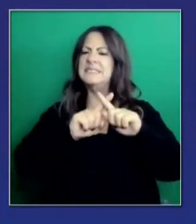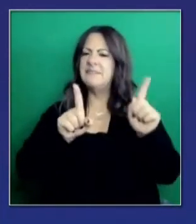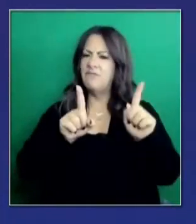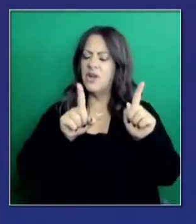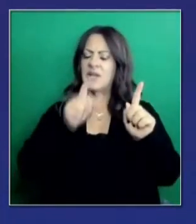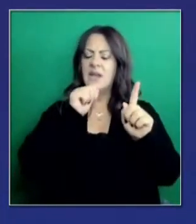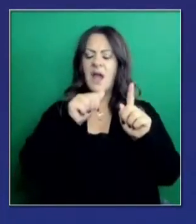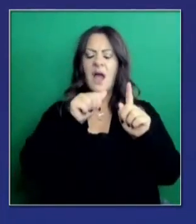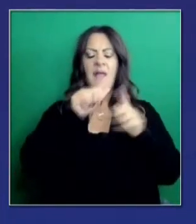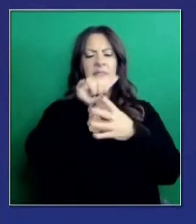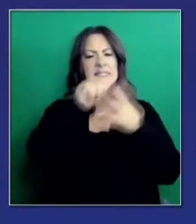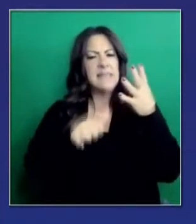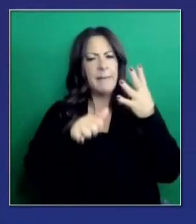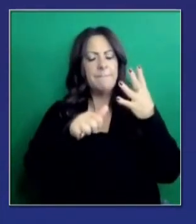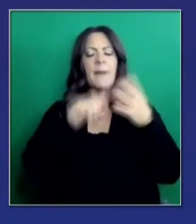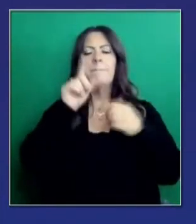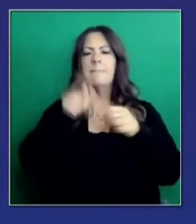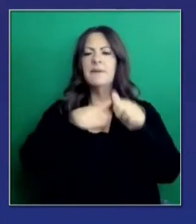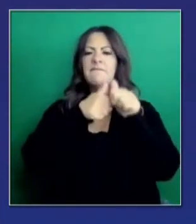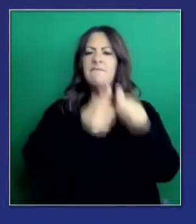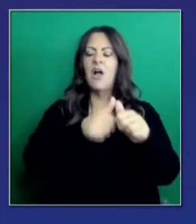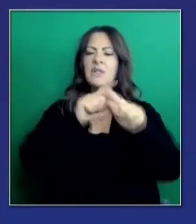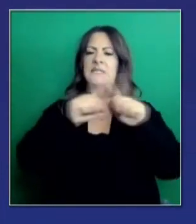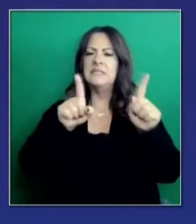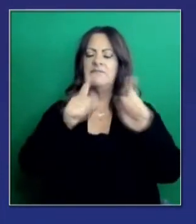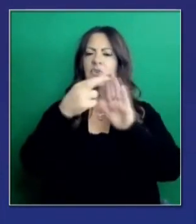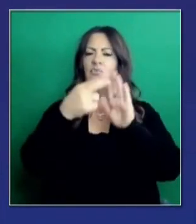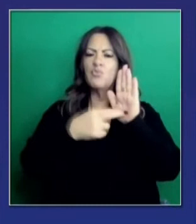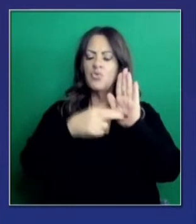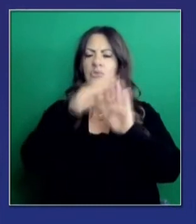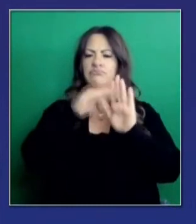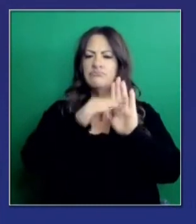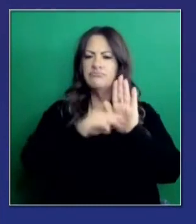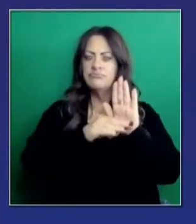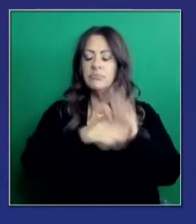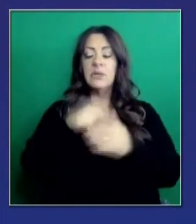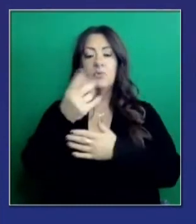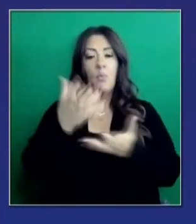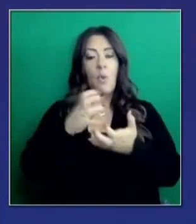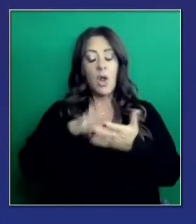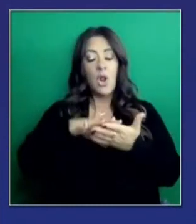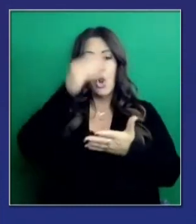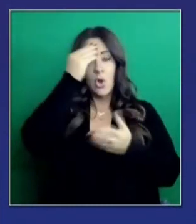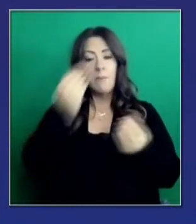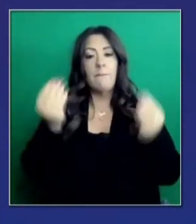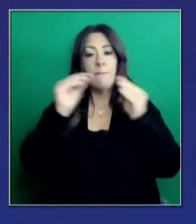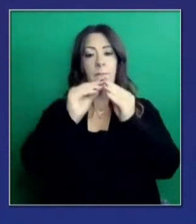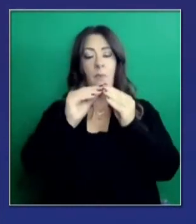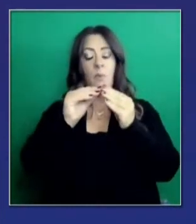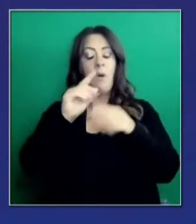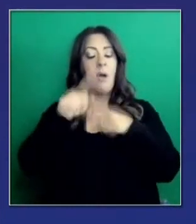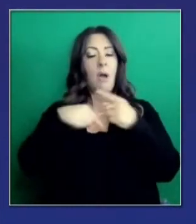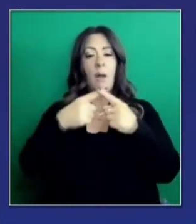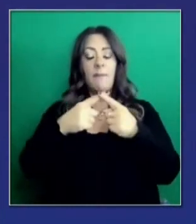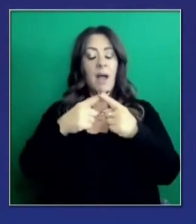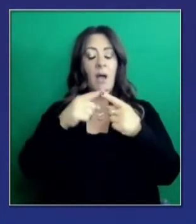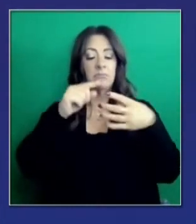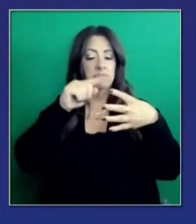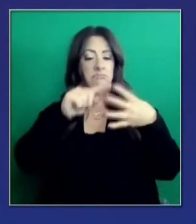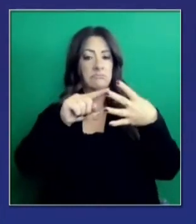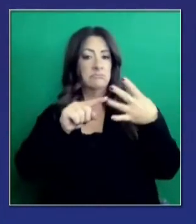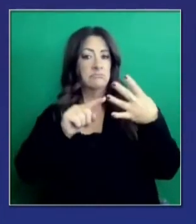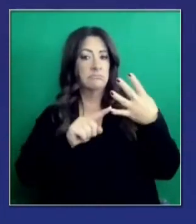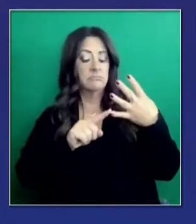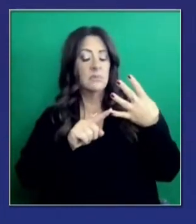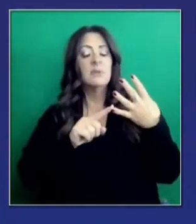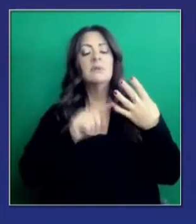tier. And I'll remind everybody, if they want to learn more about the tiering and remind themselves or just dust off a little bit of understanding of